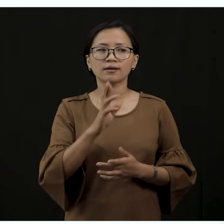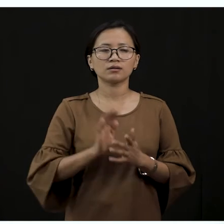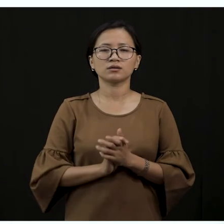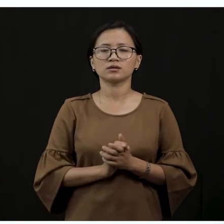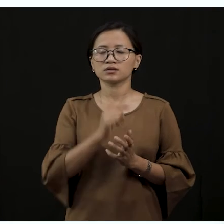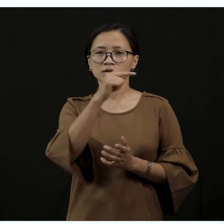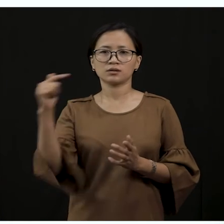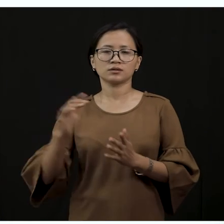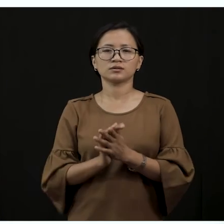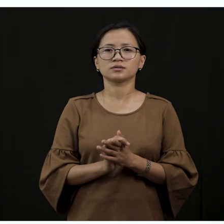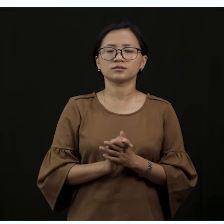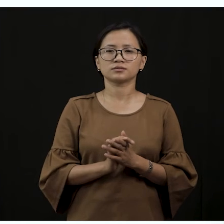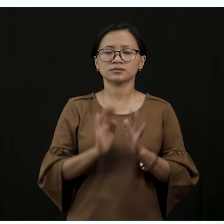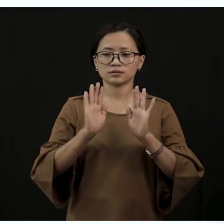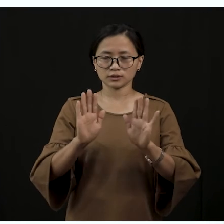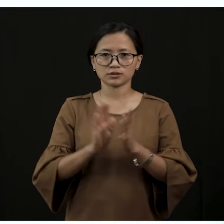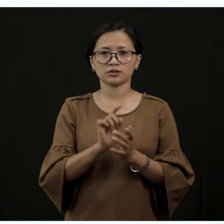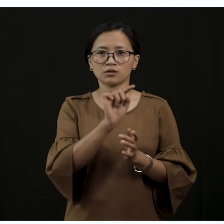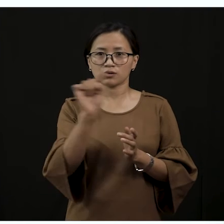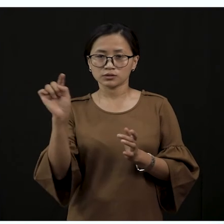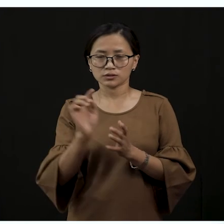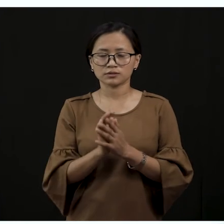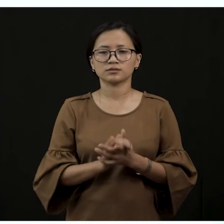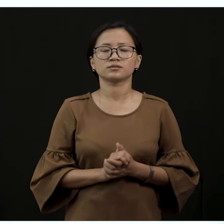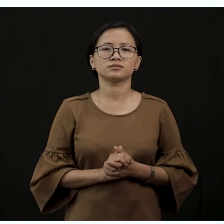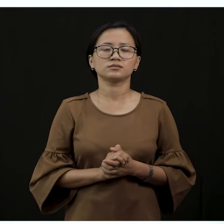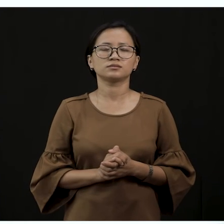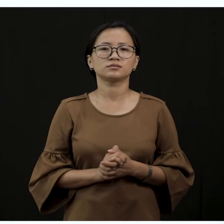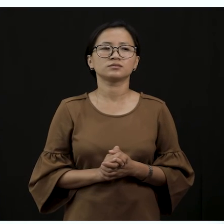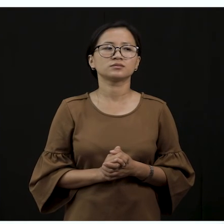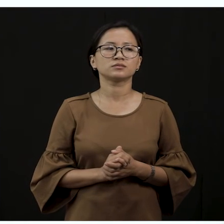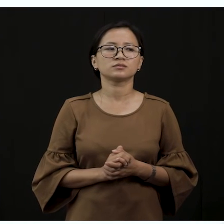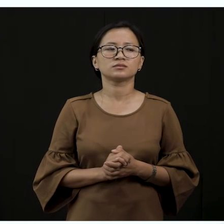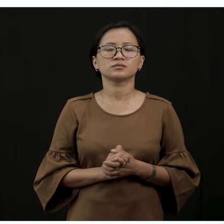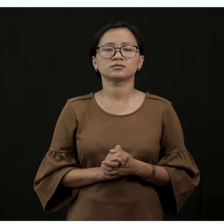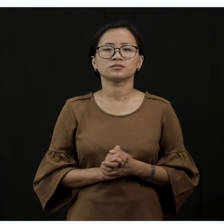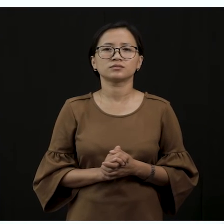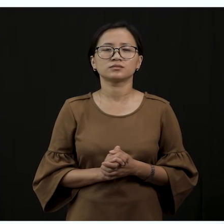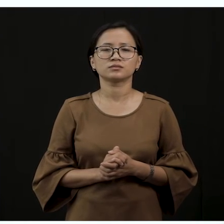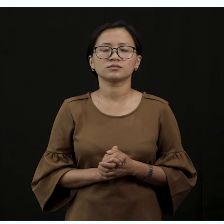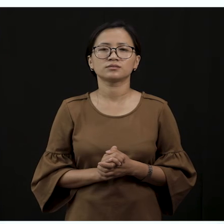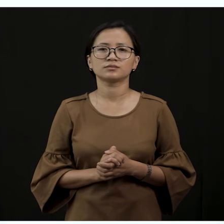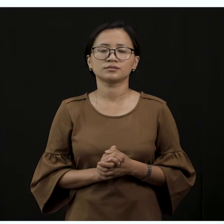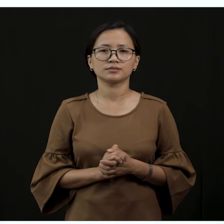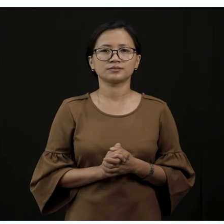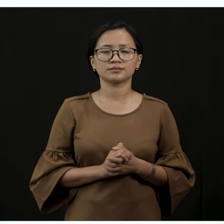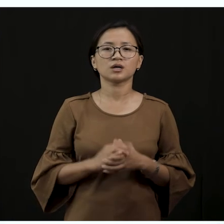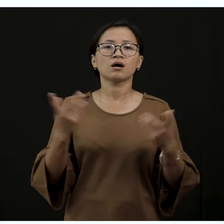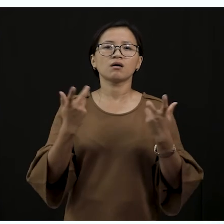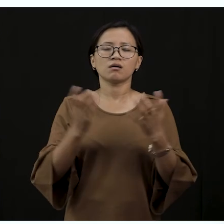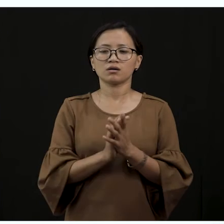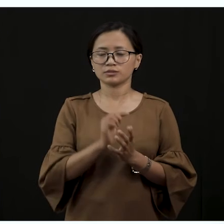are dash horizontal lines. In this picture, there are